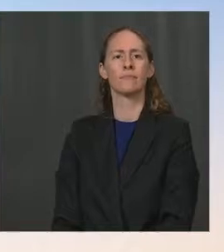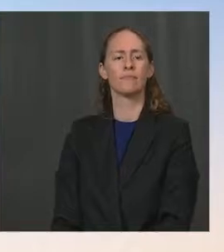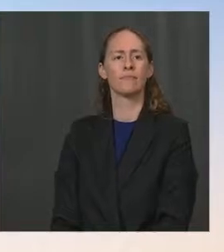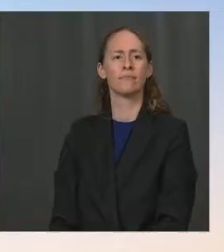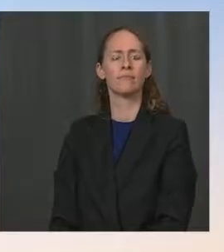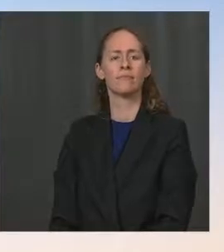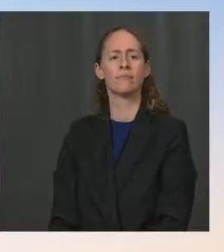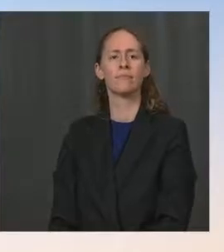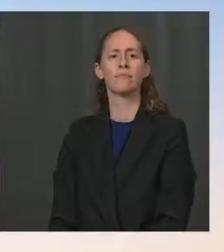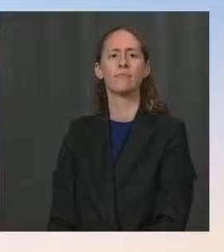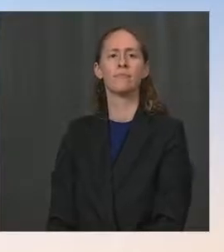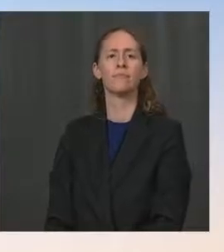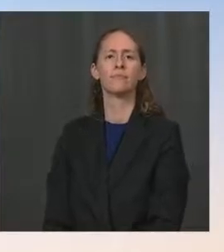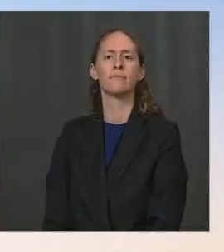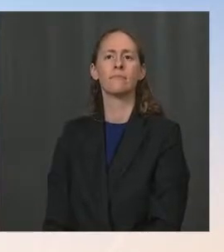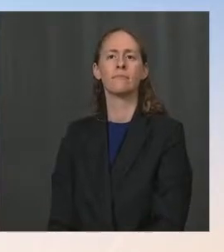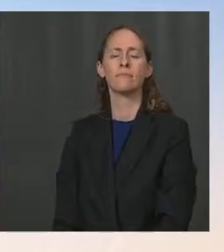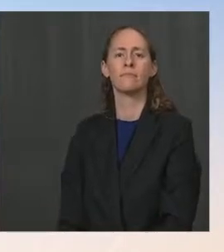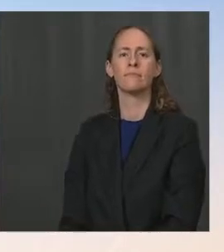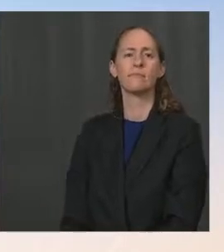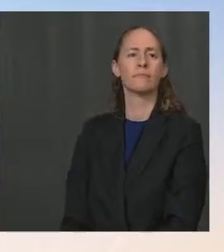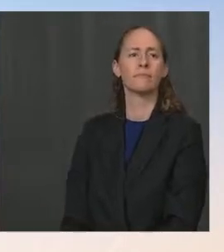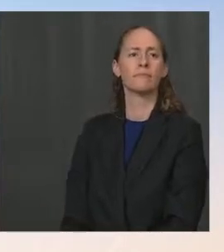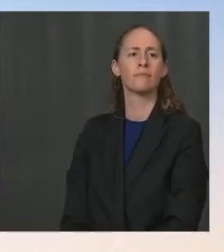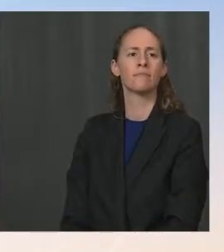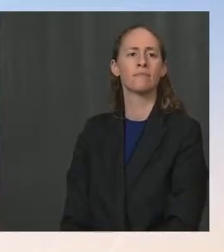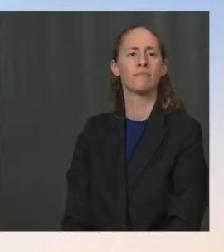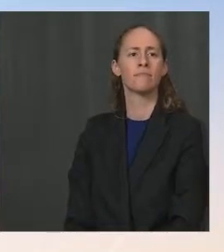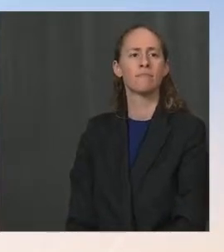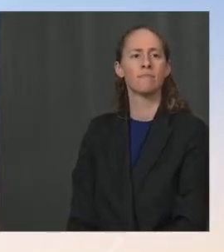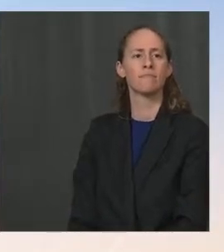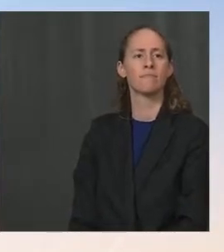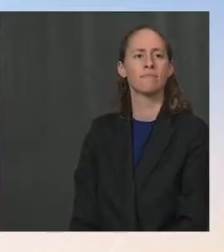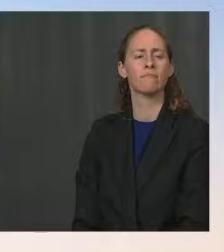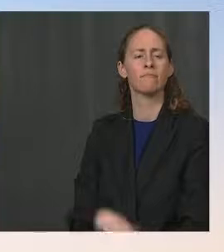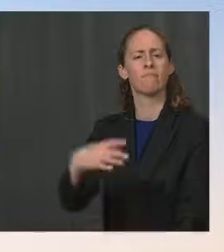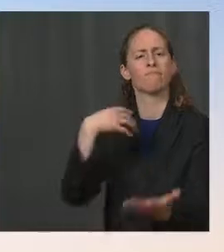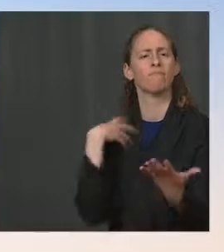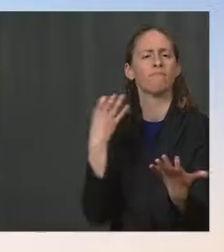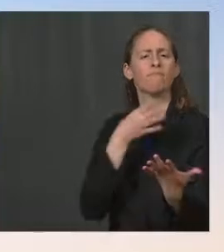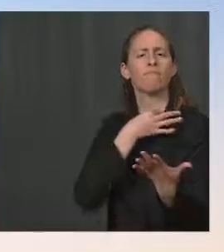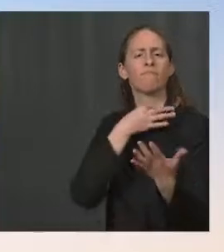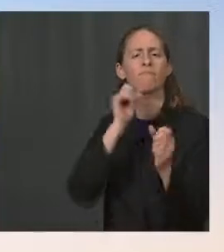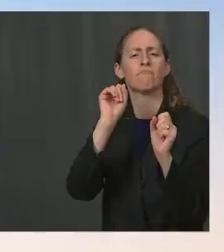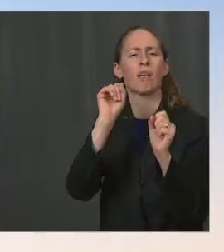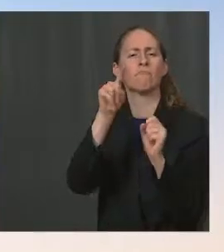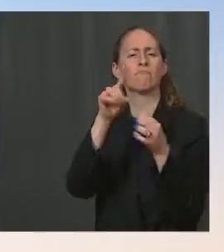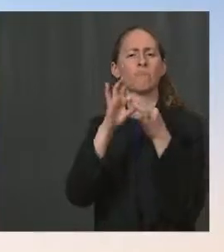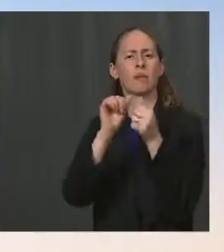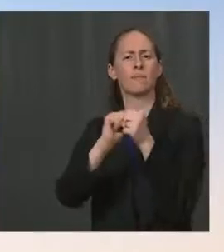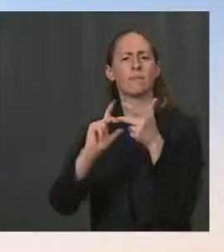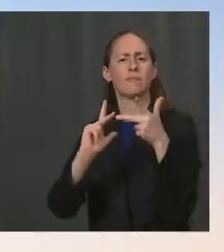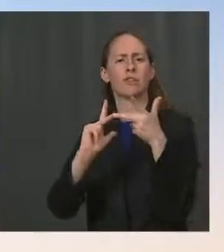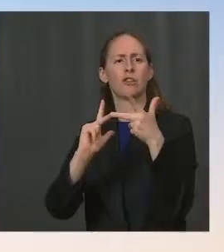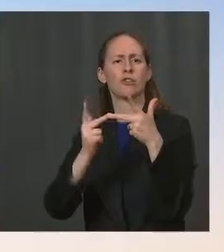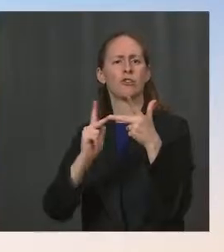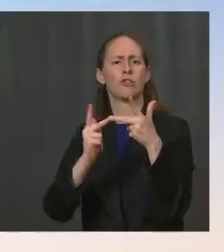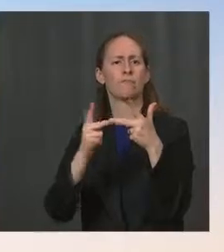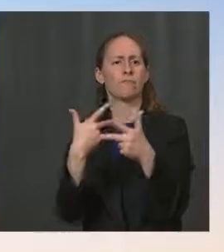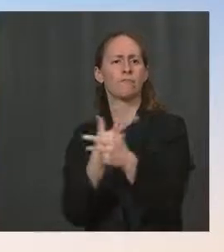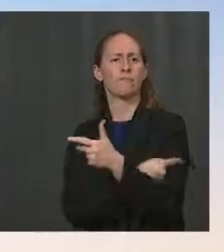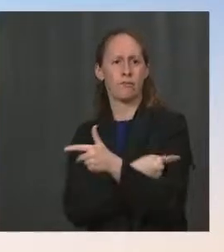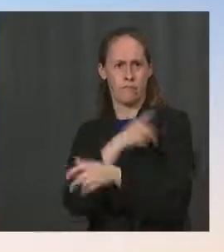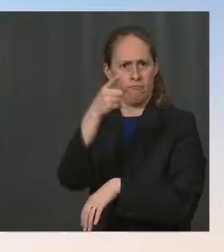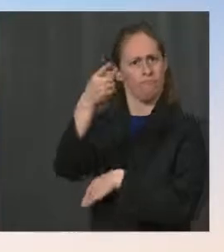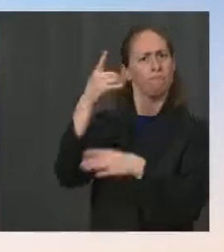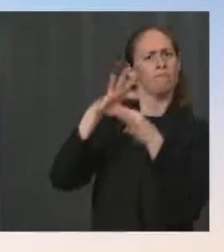one on Afghanistan, specifically the boosters. President Biden has pledged to follow the science in the fight against COVID, though